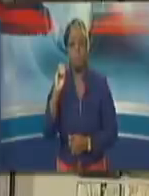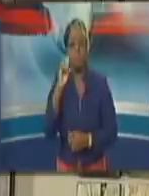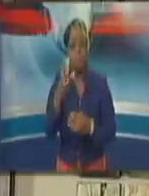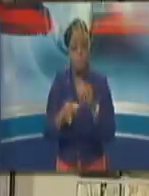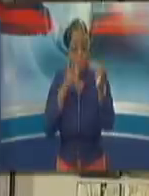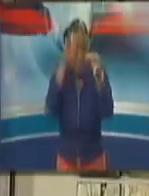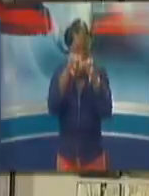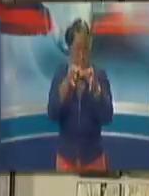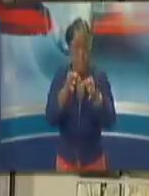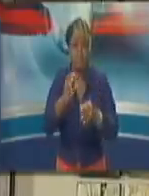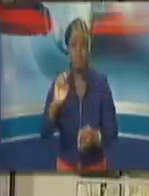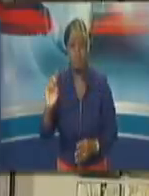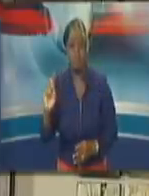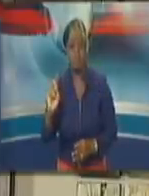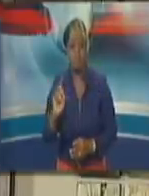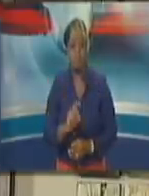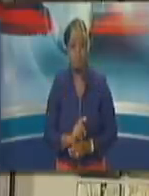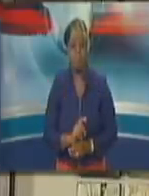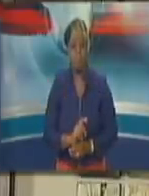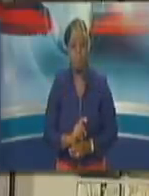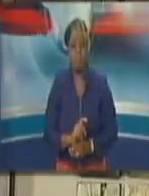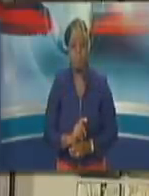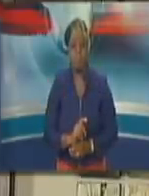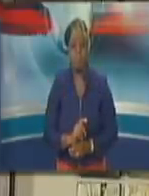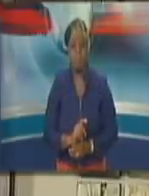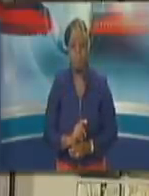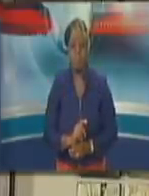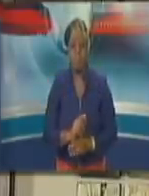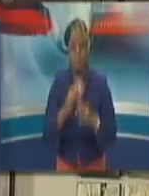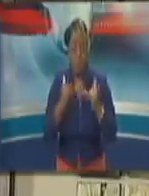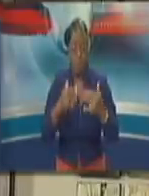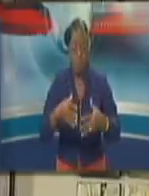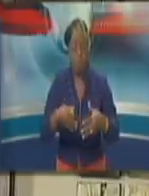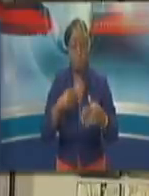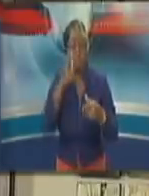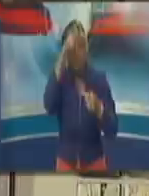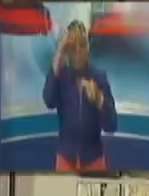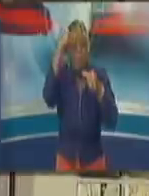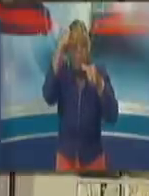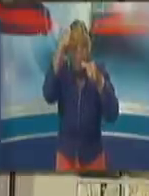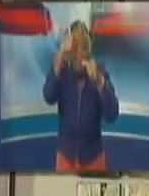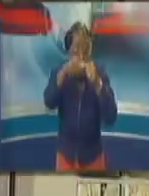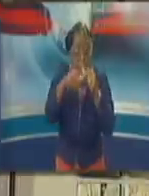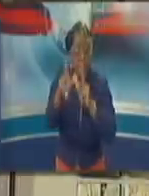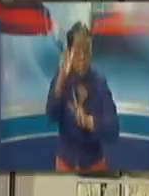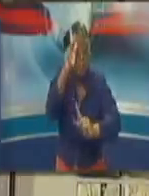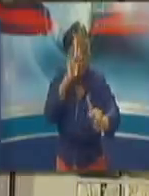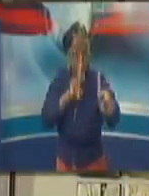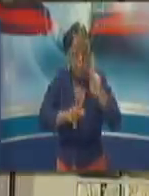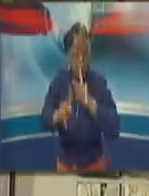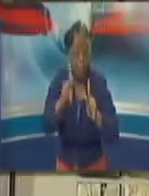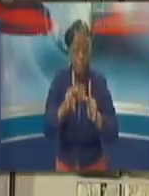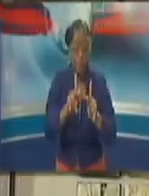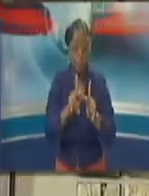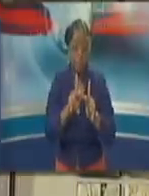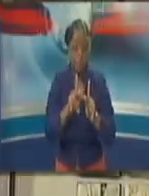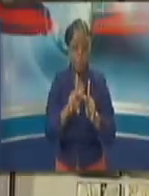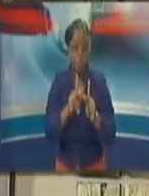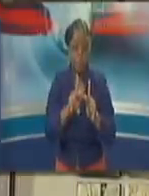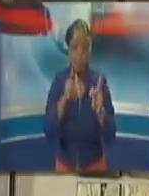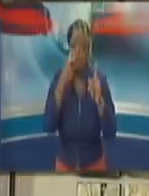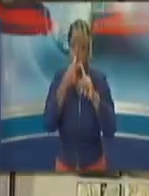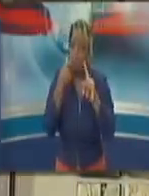update for you. I want to take this opportunity to remind the country of where we came